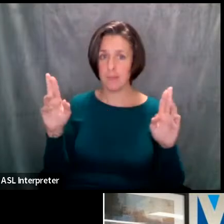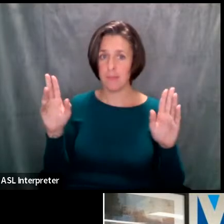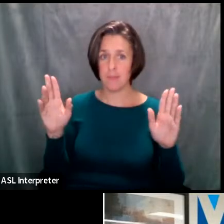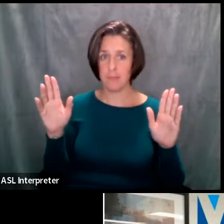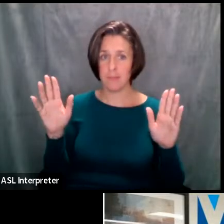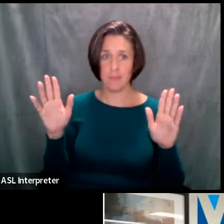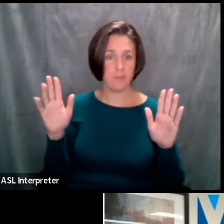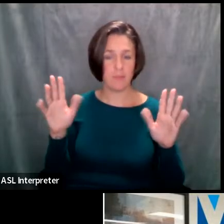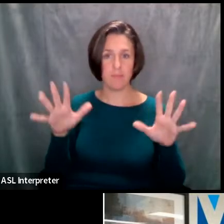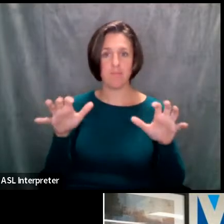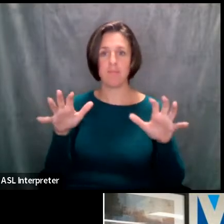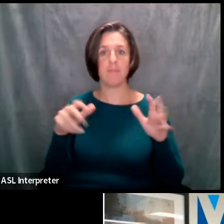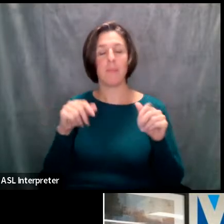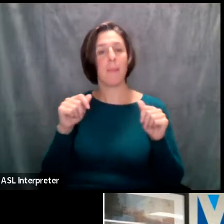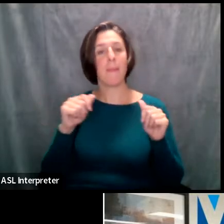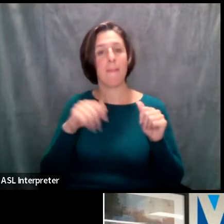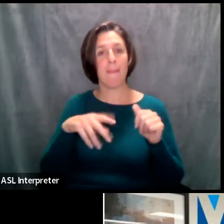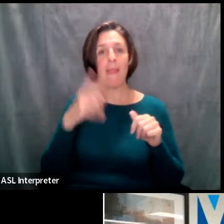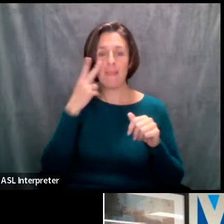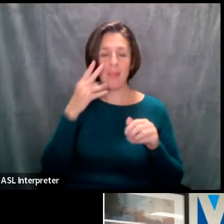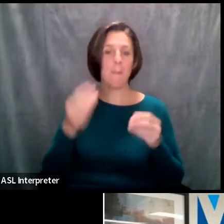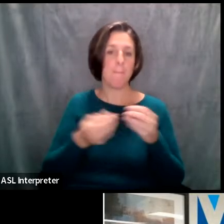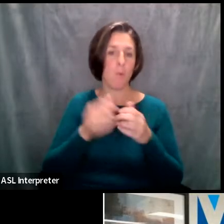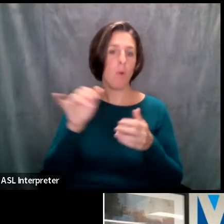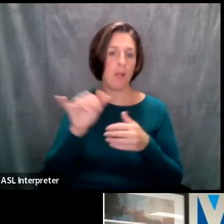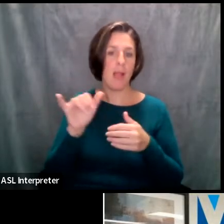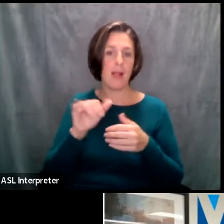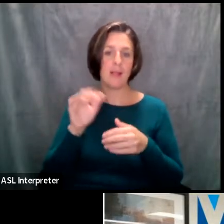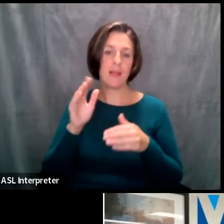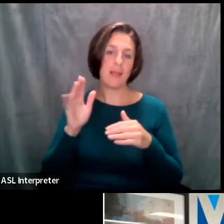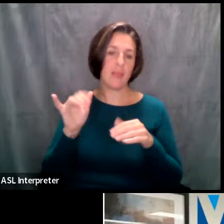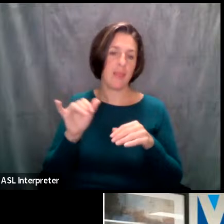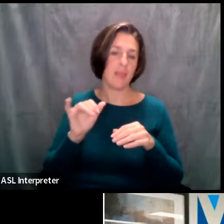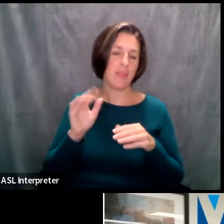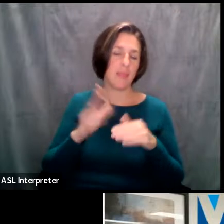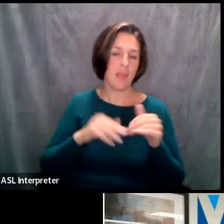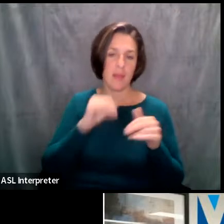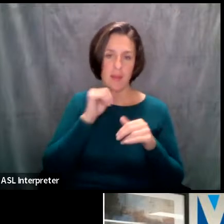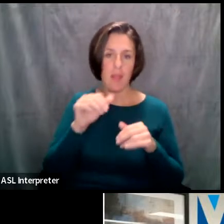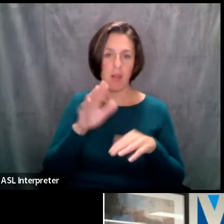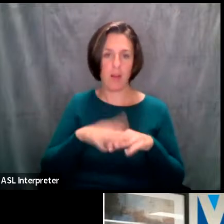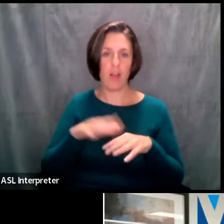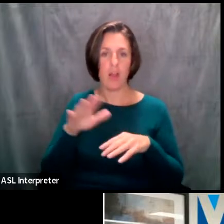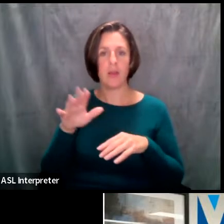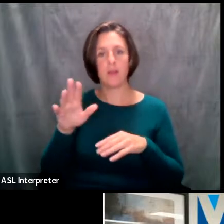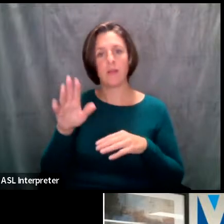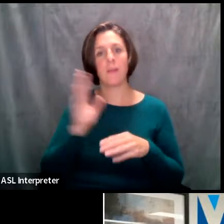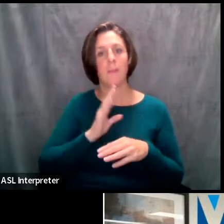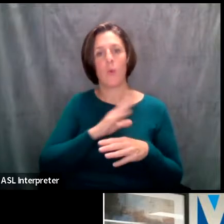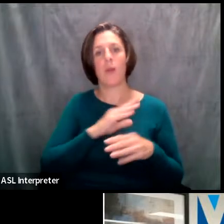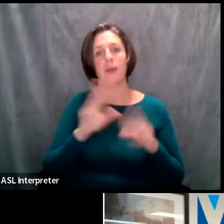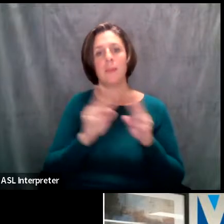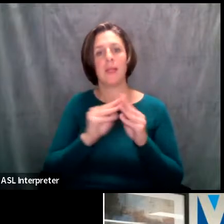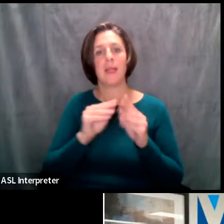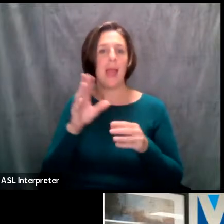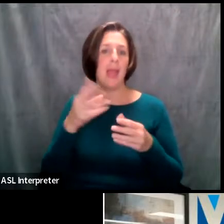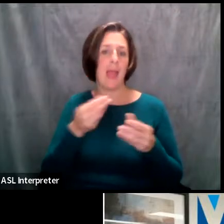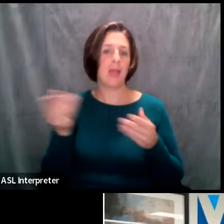No, well, I think it's more likely than not the Yeah. January board meeting. Yeah. And to bring some better elevations to you,